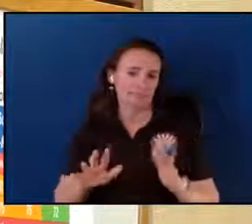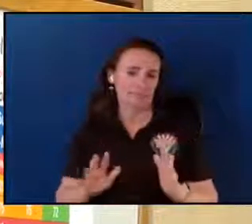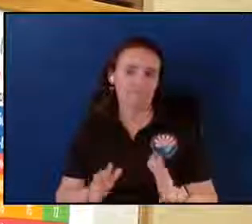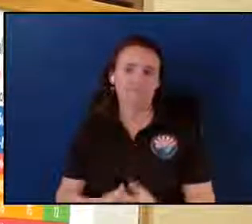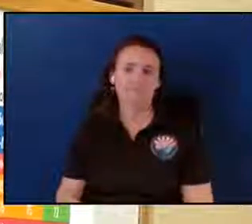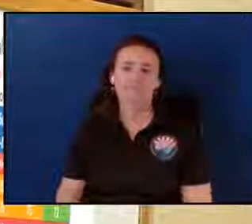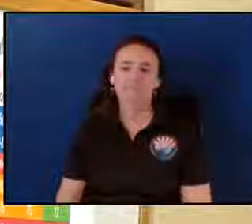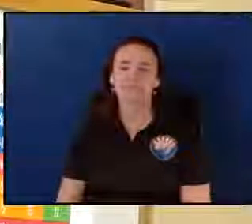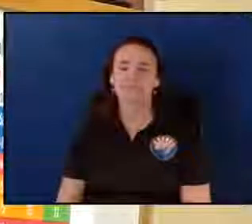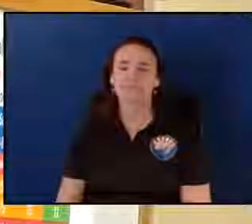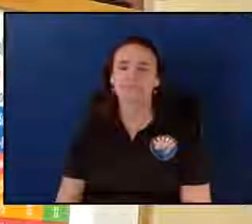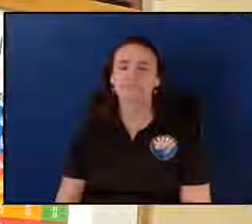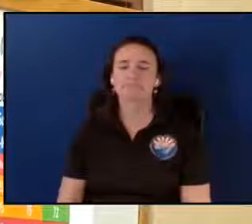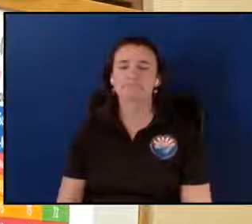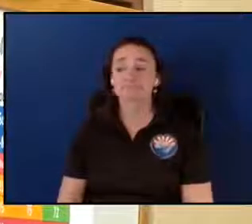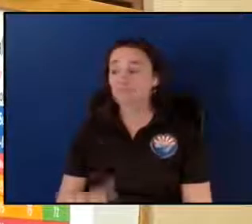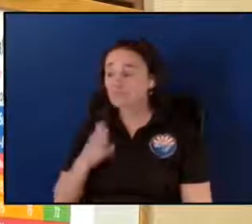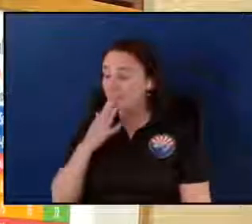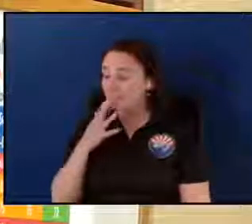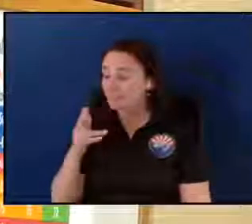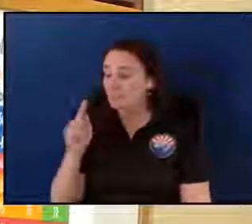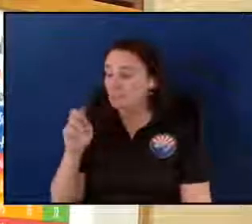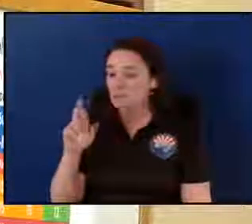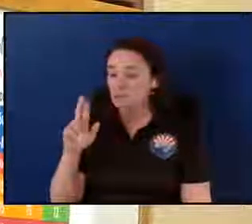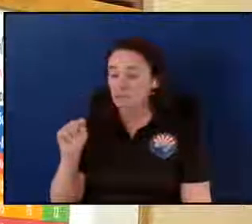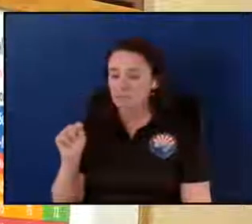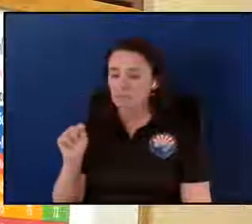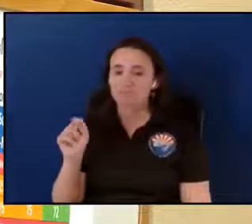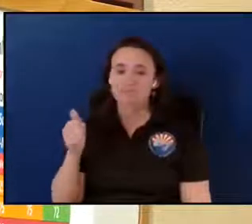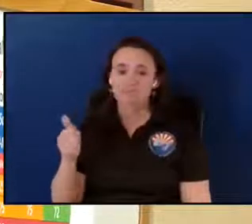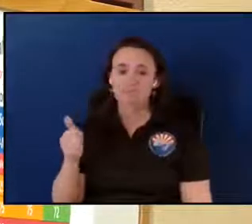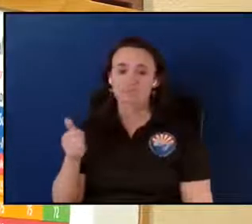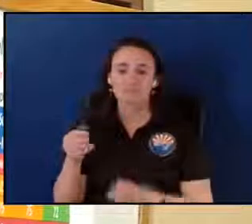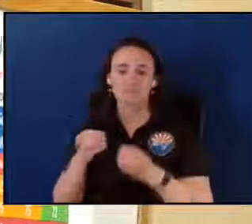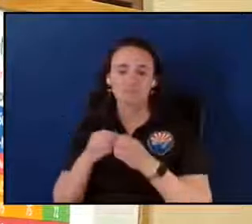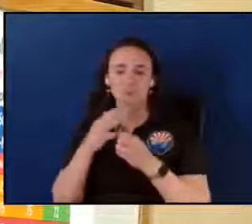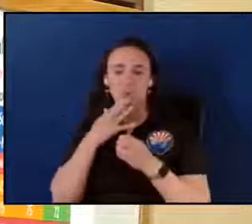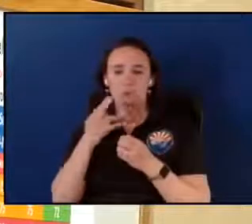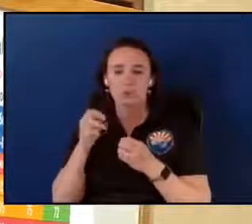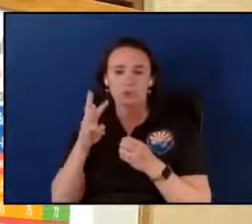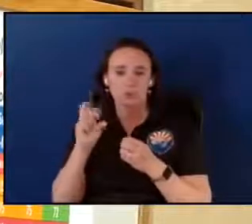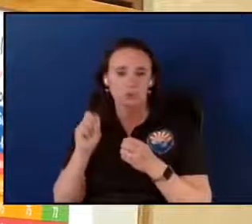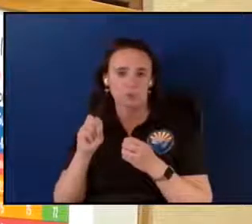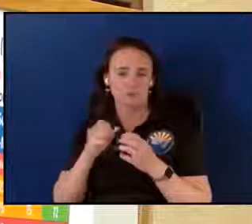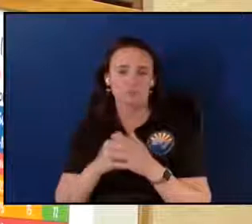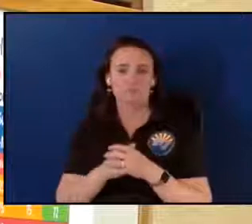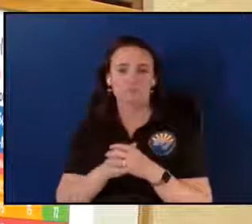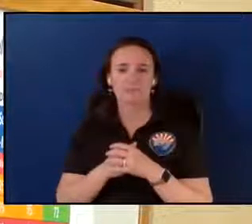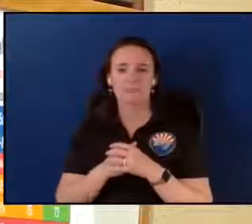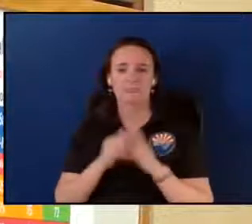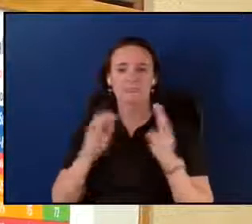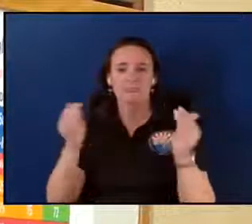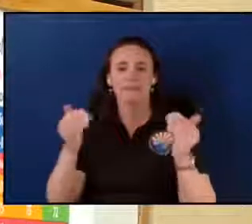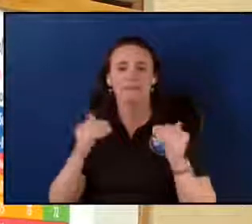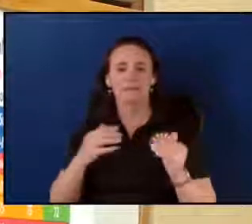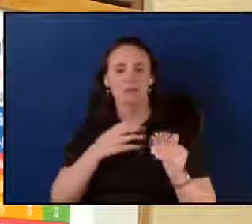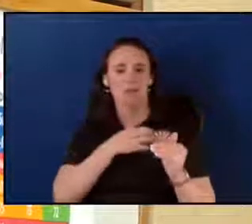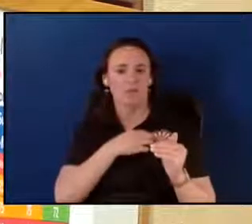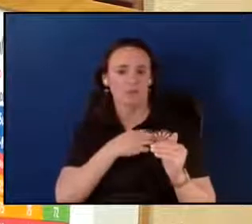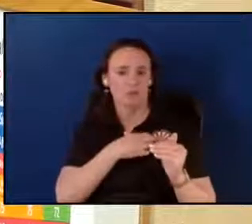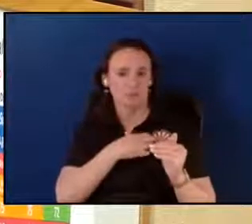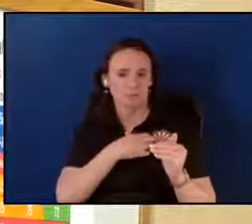you, Stuart. Always good to hear some more good news. I'm going to go ahead and turn it now to our law enforcement officers who